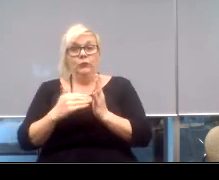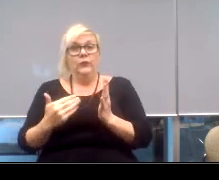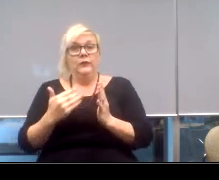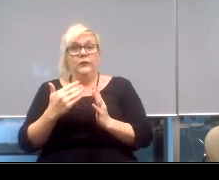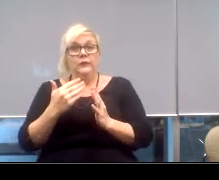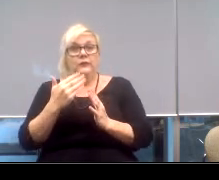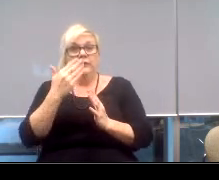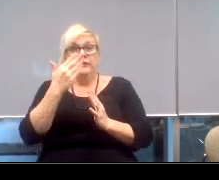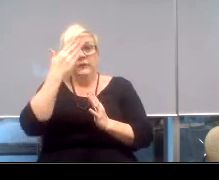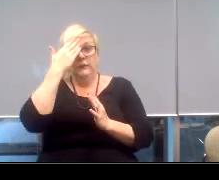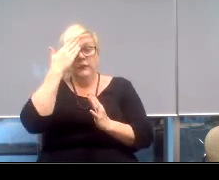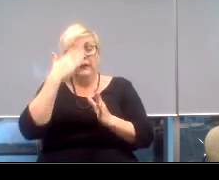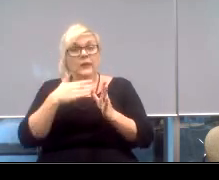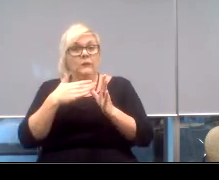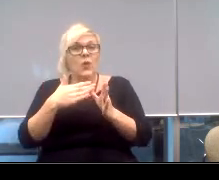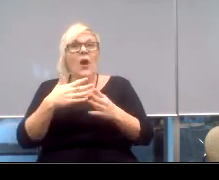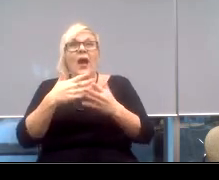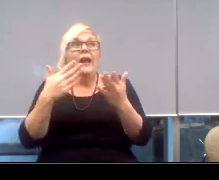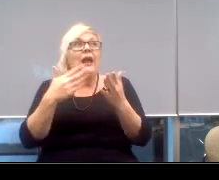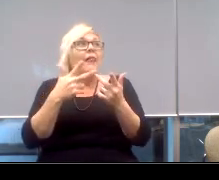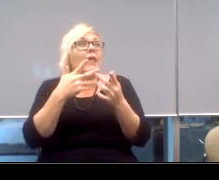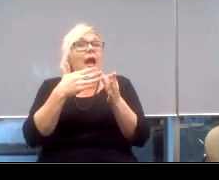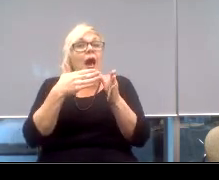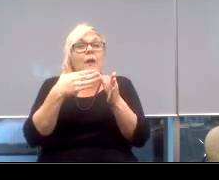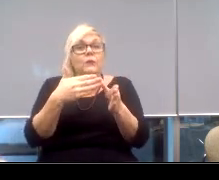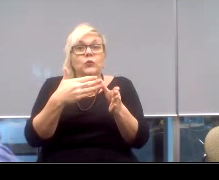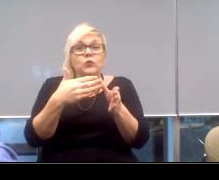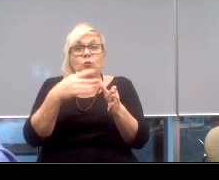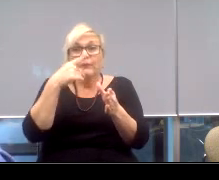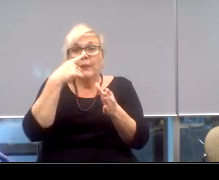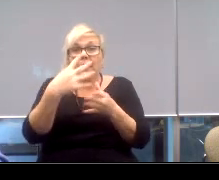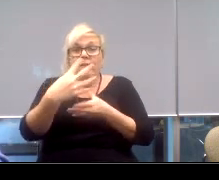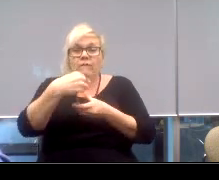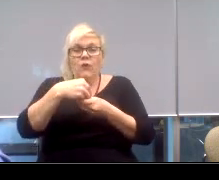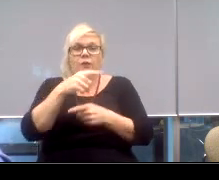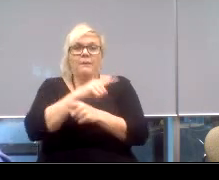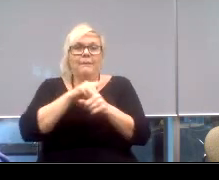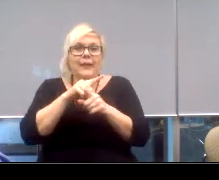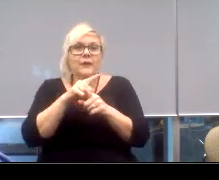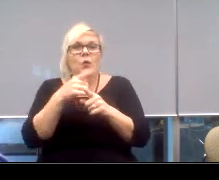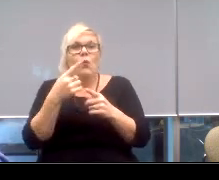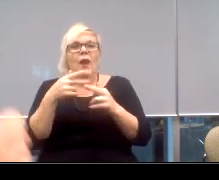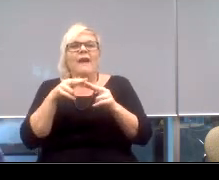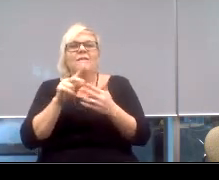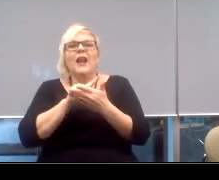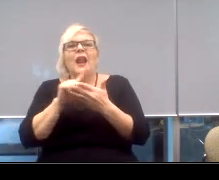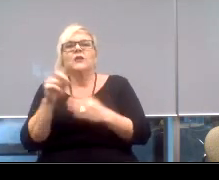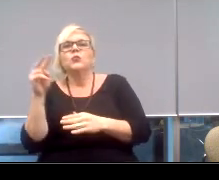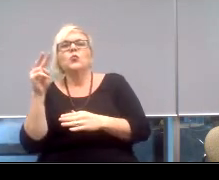any other Aboriginal or Torres Strait Islander people who are here and joining the discussion today or watching afterwards.